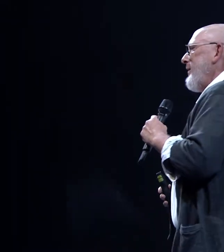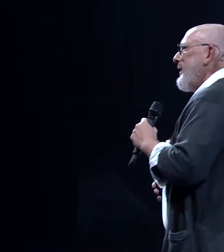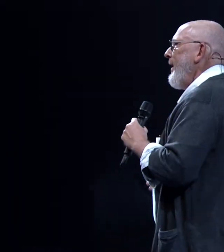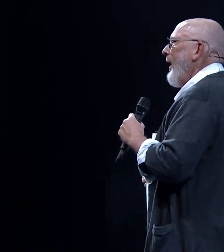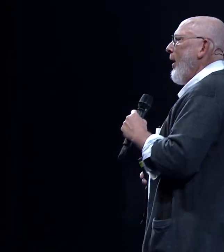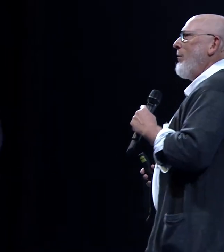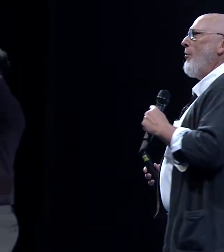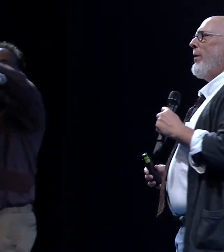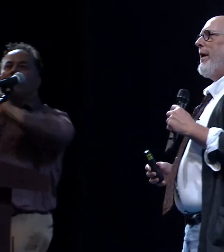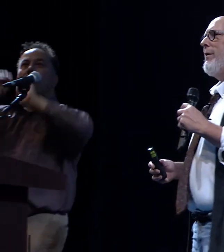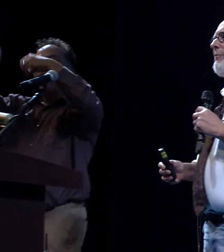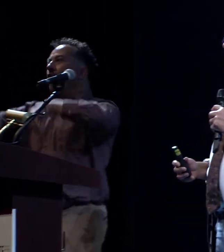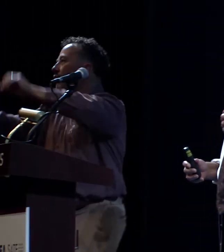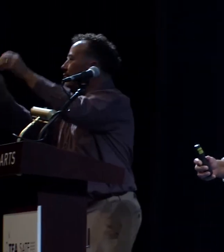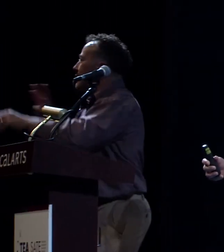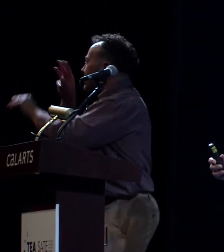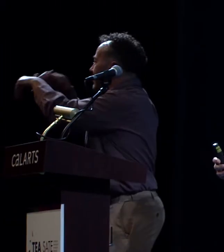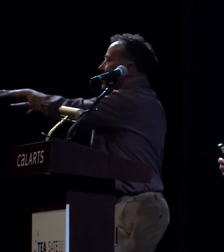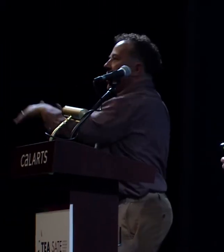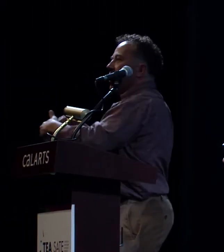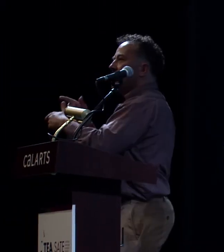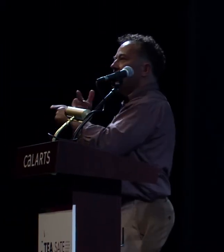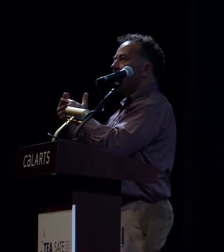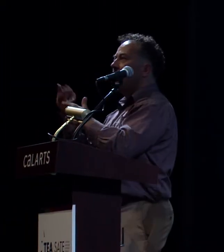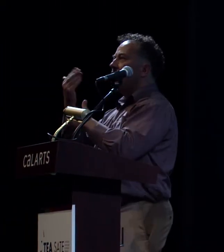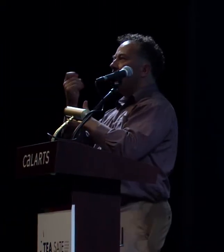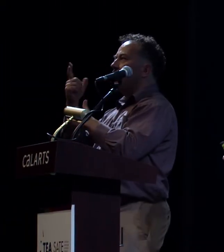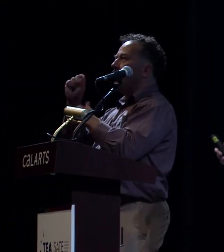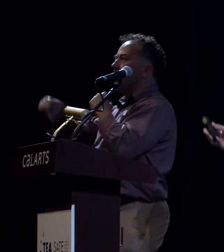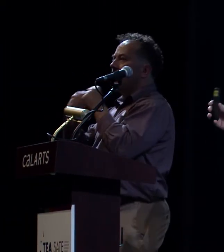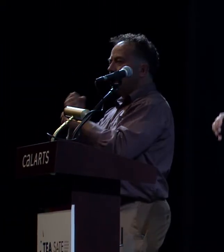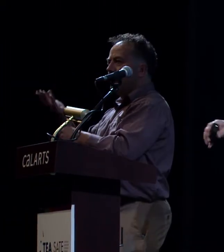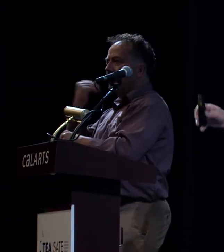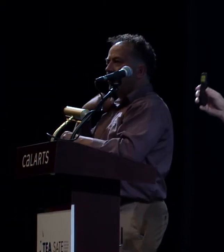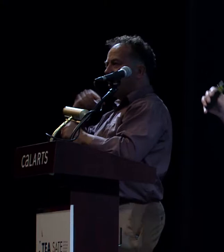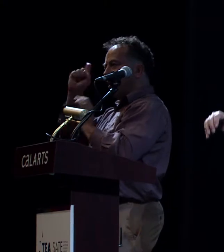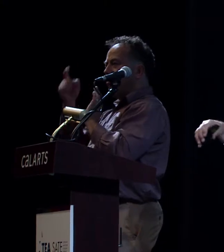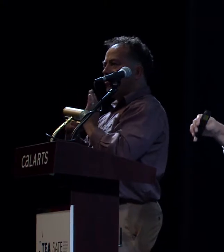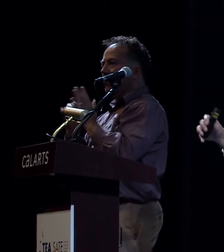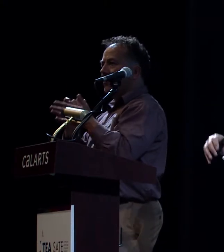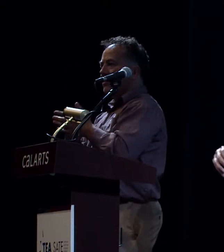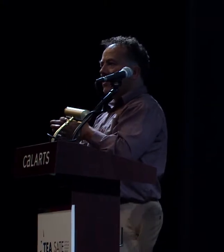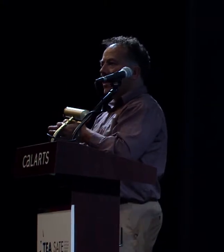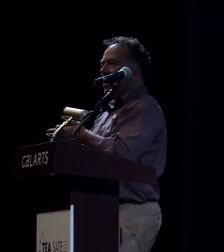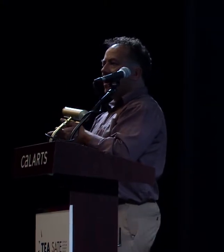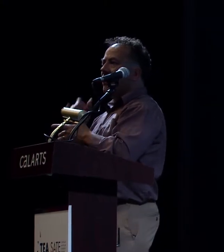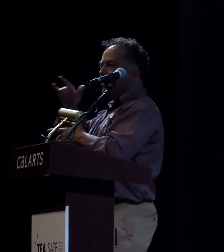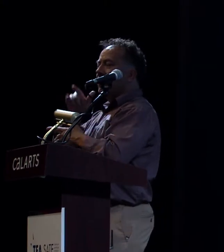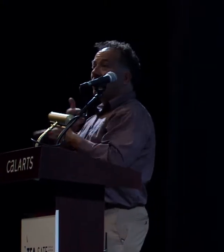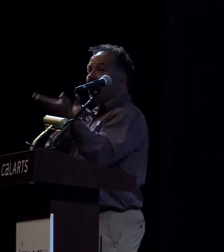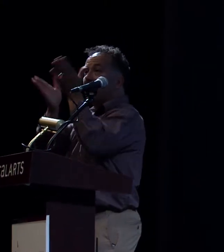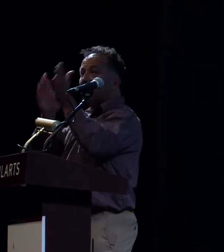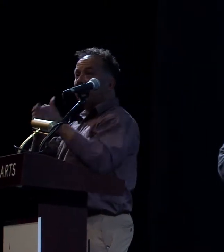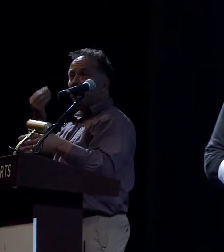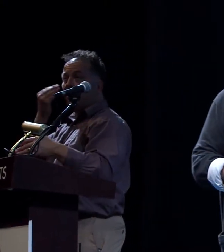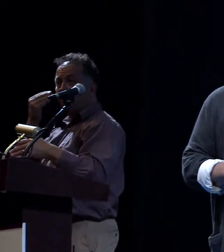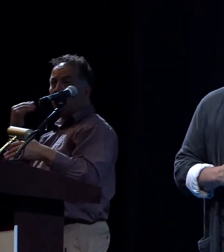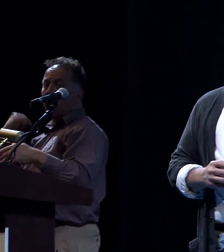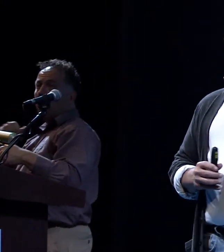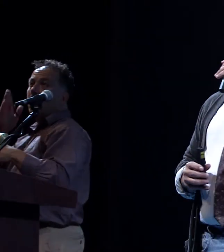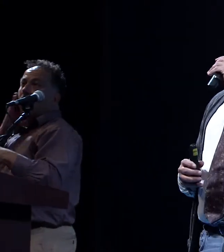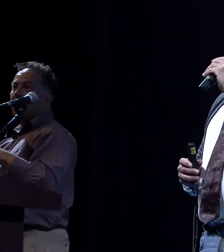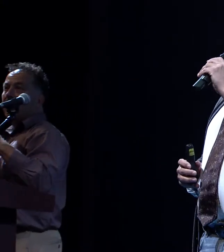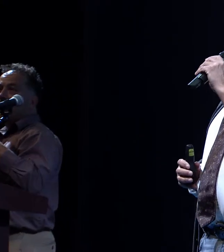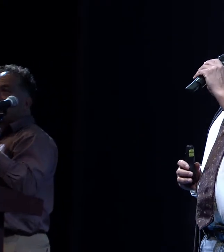and the cities. But then about 15 or 20 years ago, I noticed that the flight attendants would start saying, you know, we're about to start the in-flight